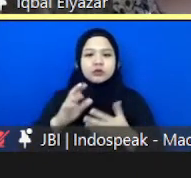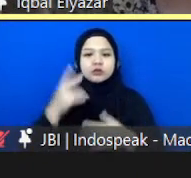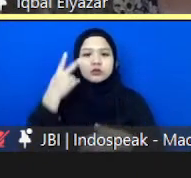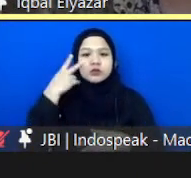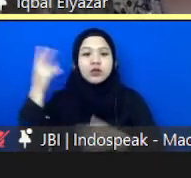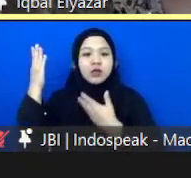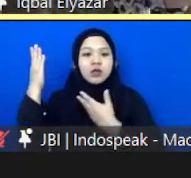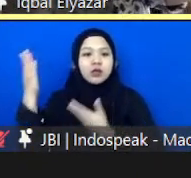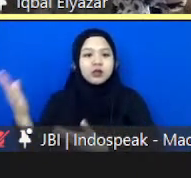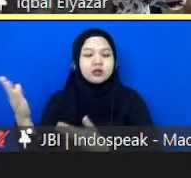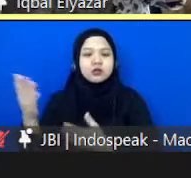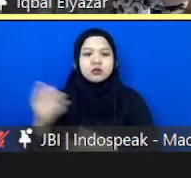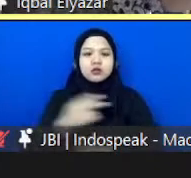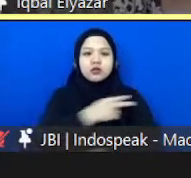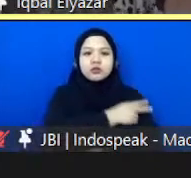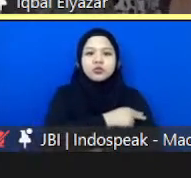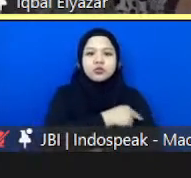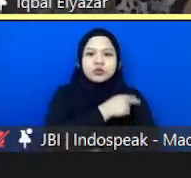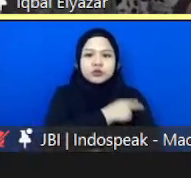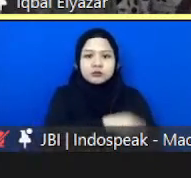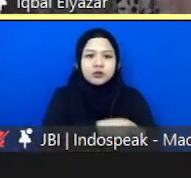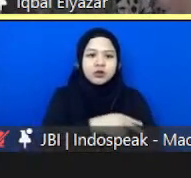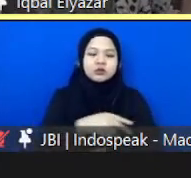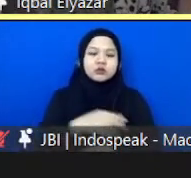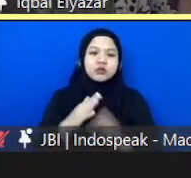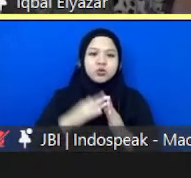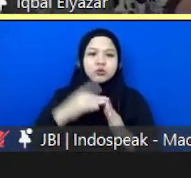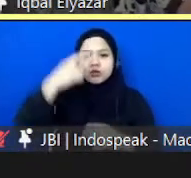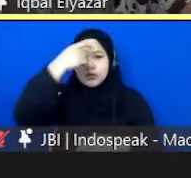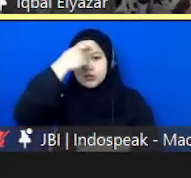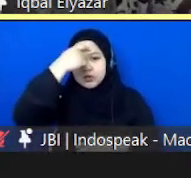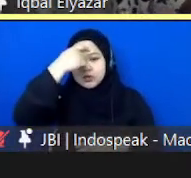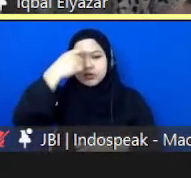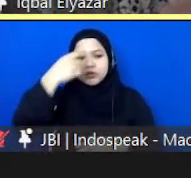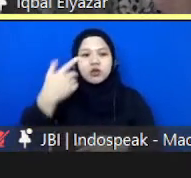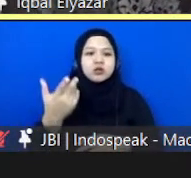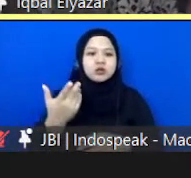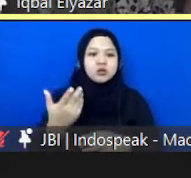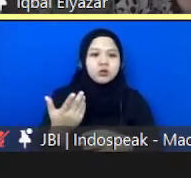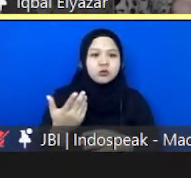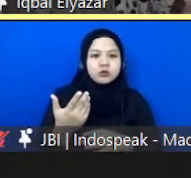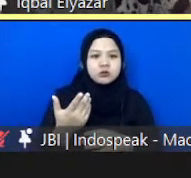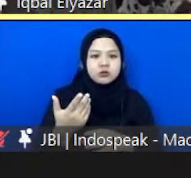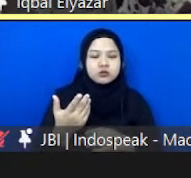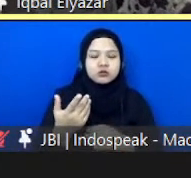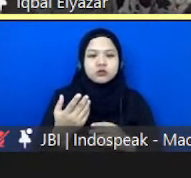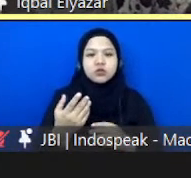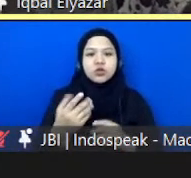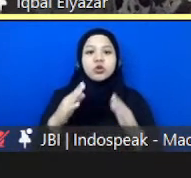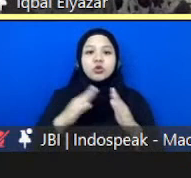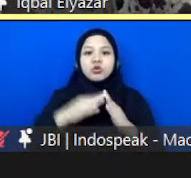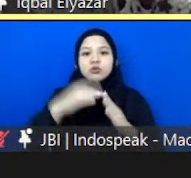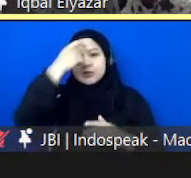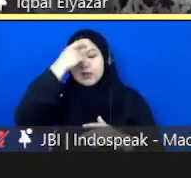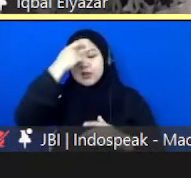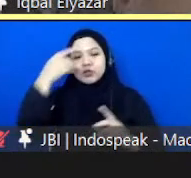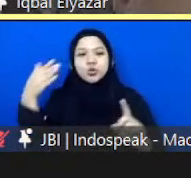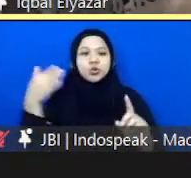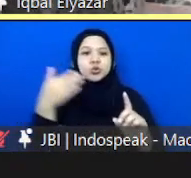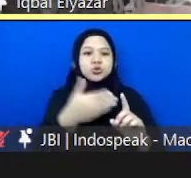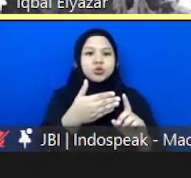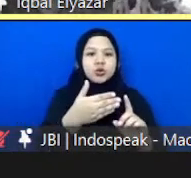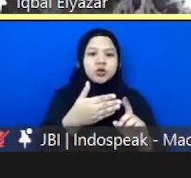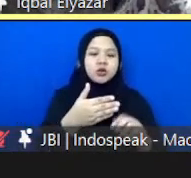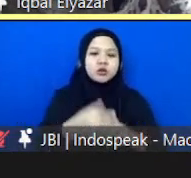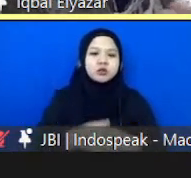the Puskesmas, hospitals, the reference hospital, and the surveillance system at the port,